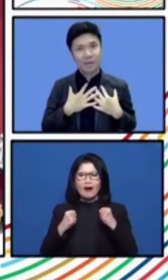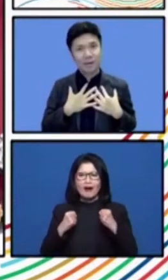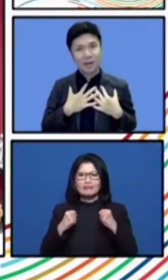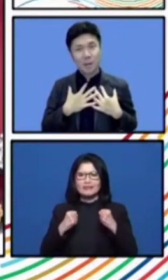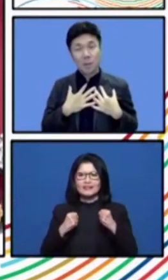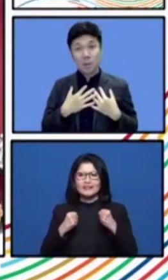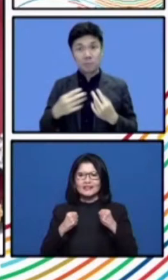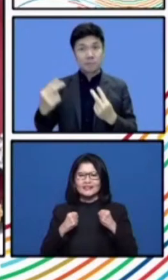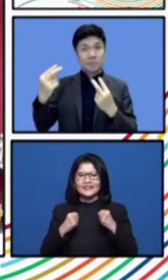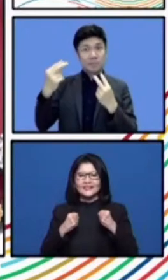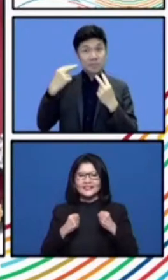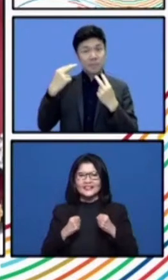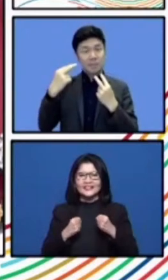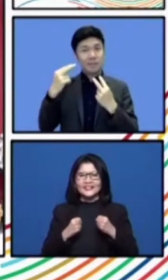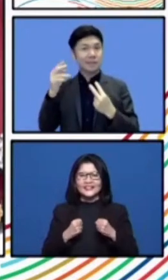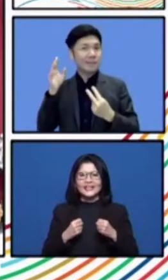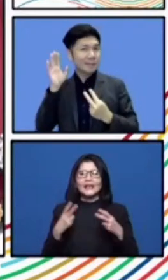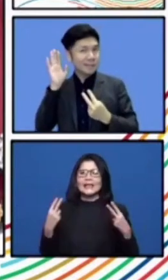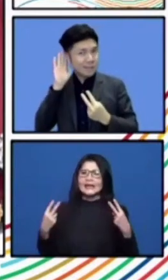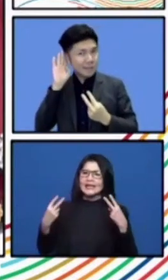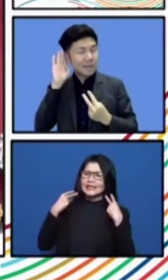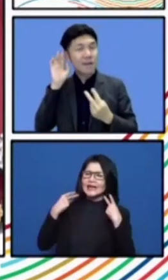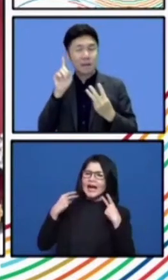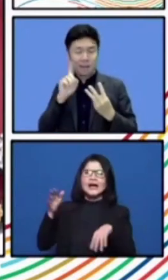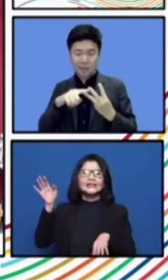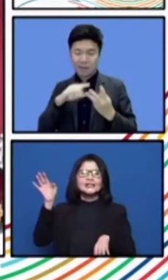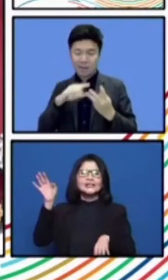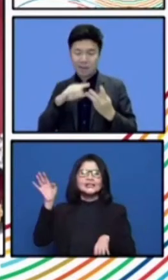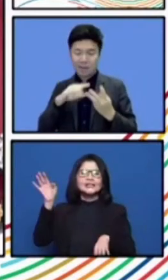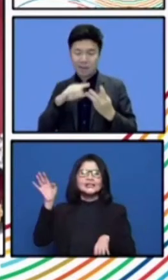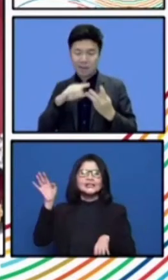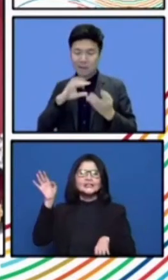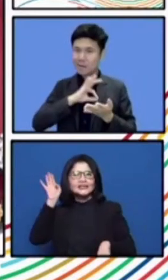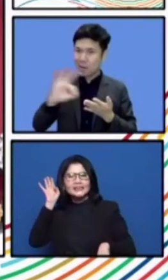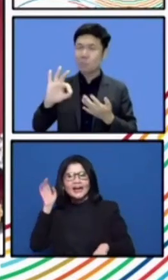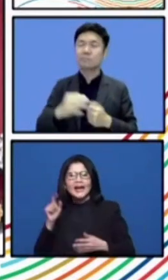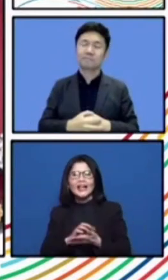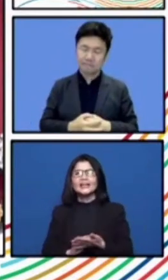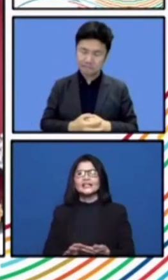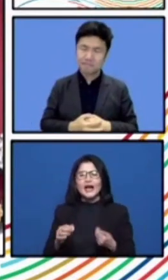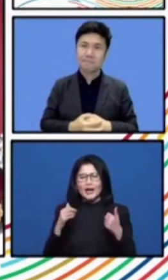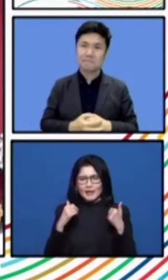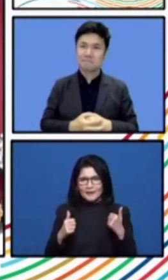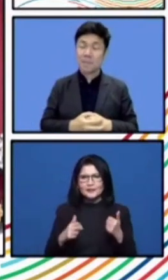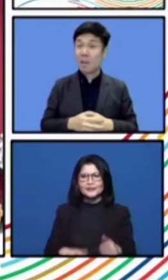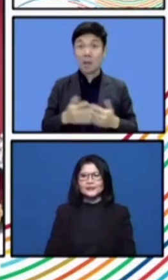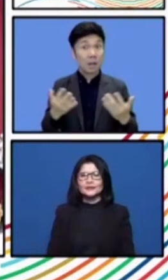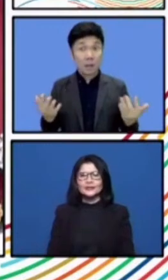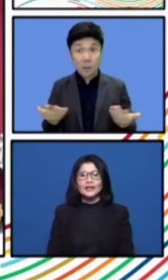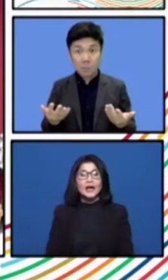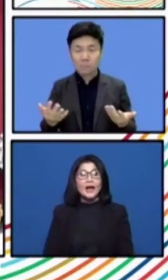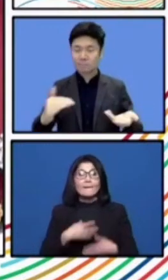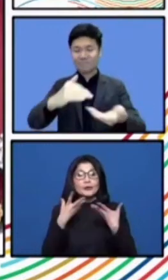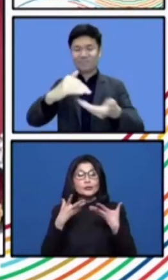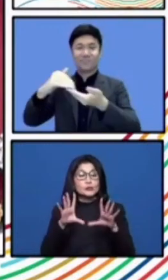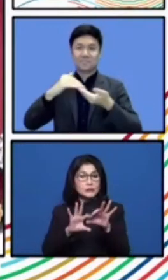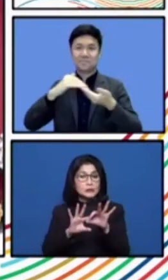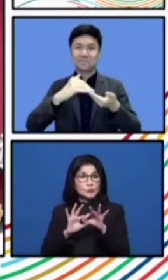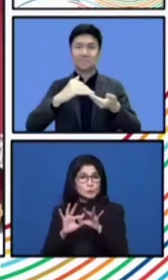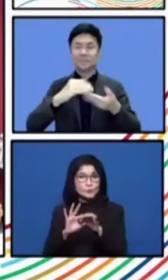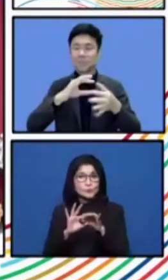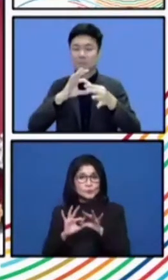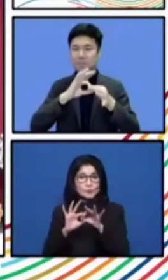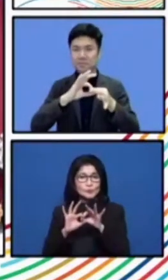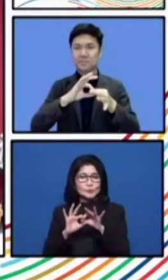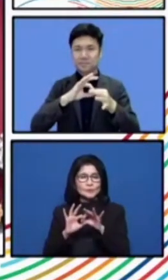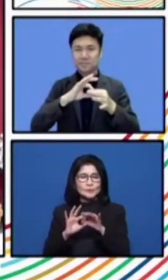heard and to be counted so the the message is really to collaborate and engage now let me move